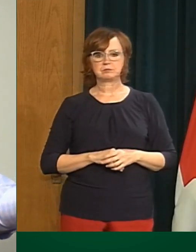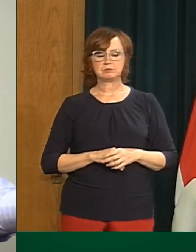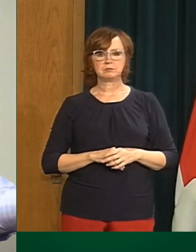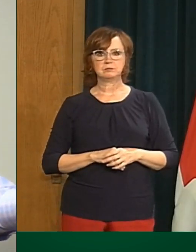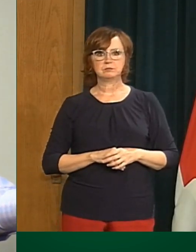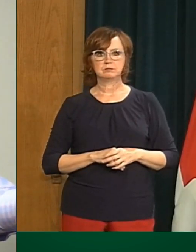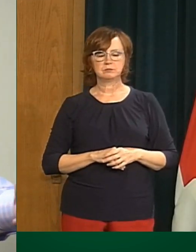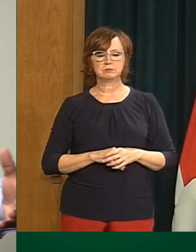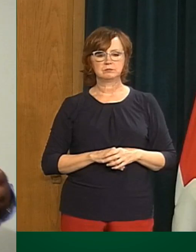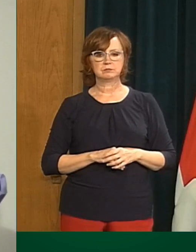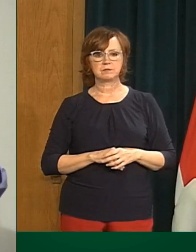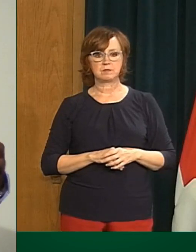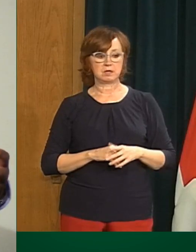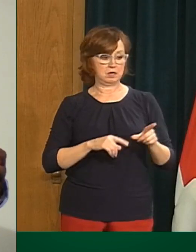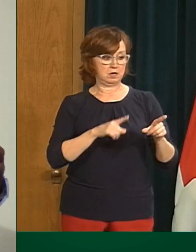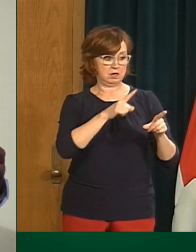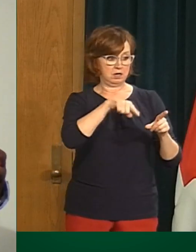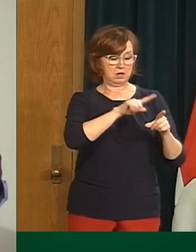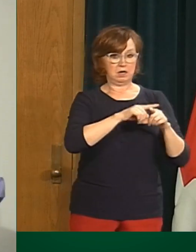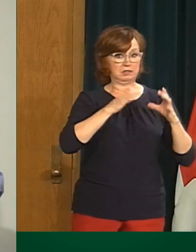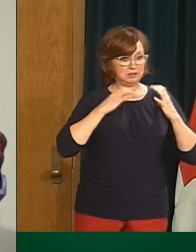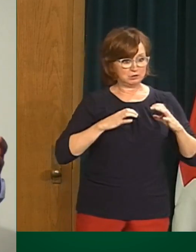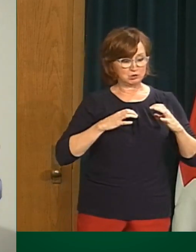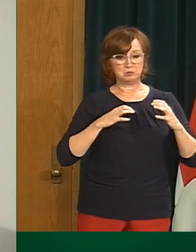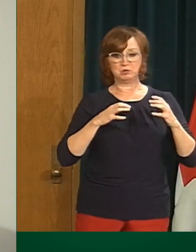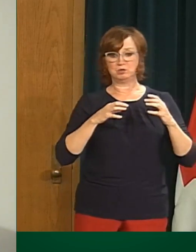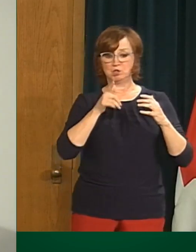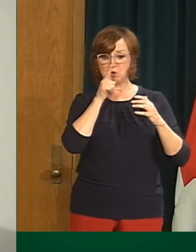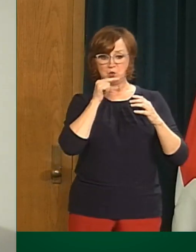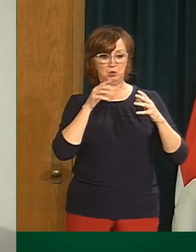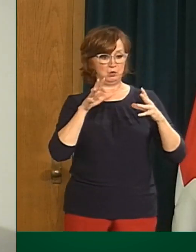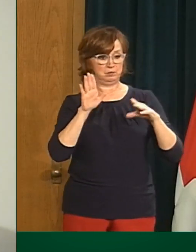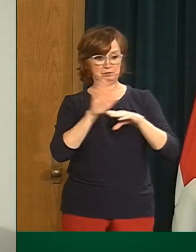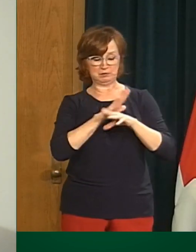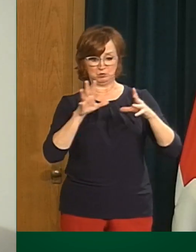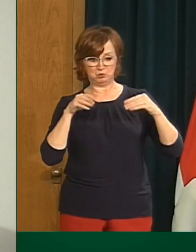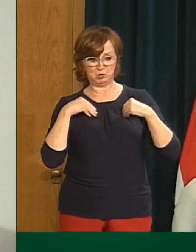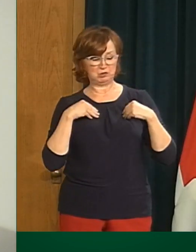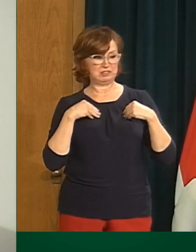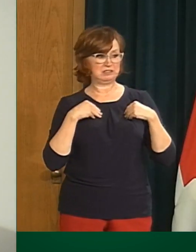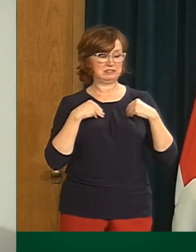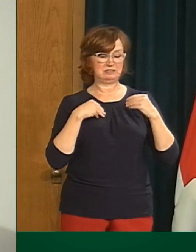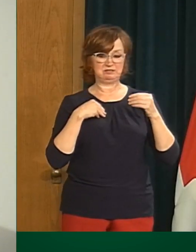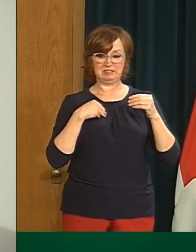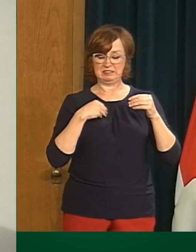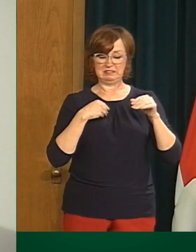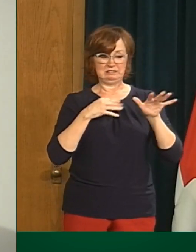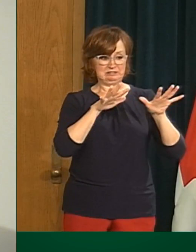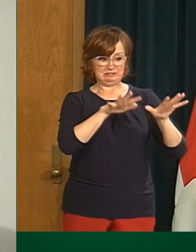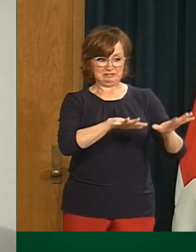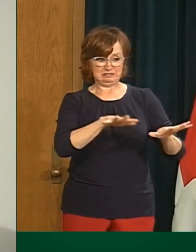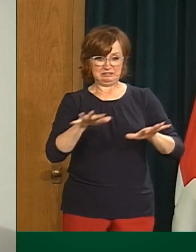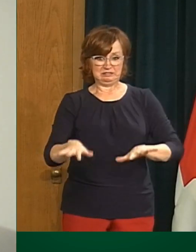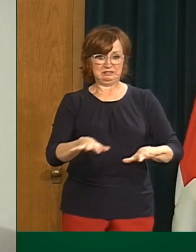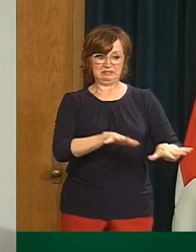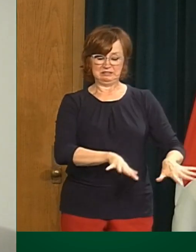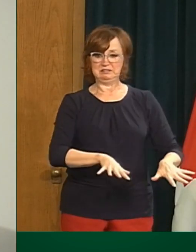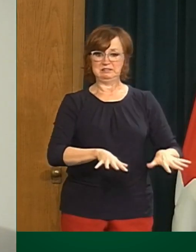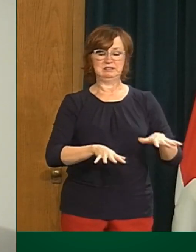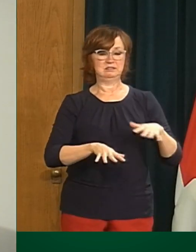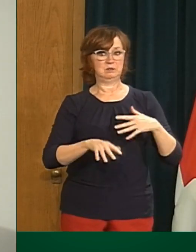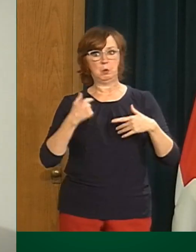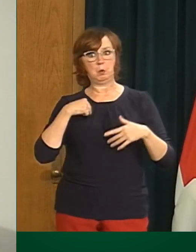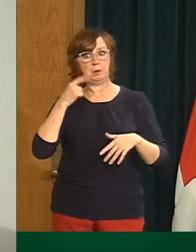citizens and customers as well as business owners. And we already have seen that businesses that are currently opening are already demonstrating